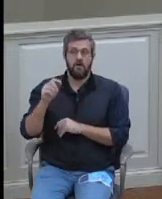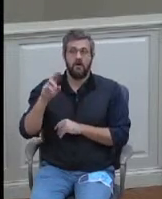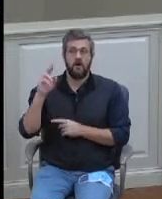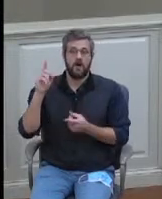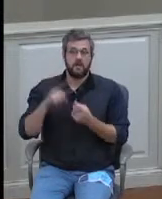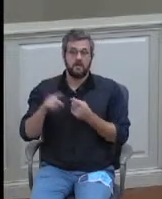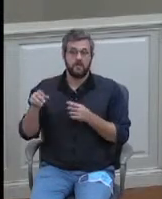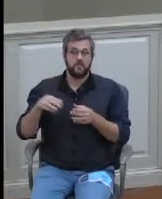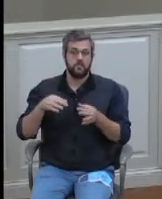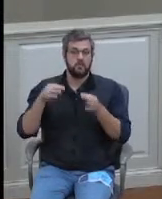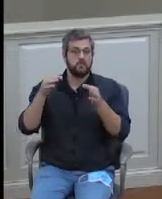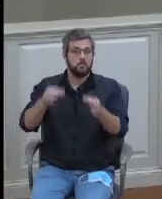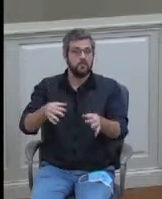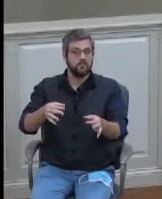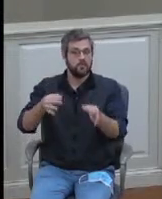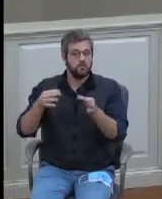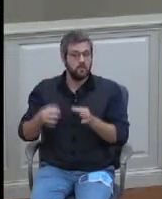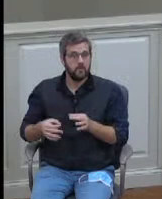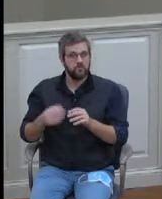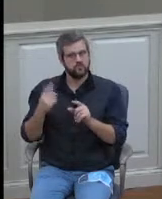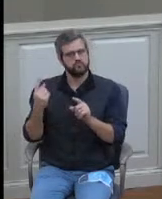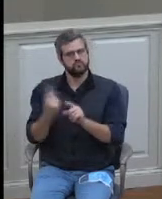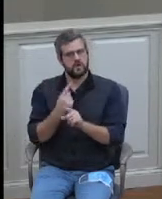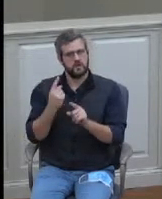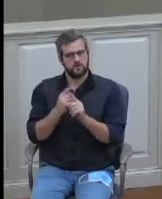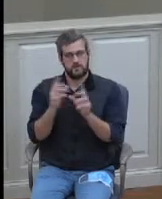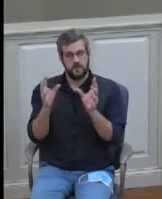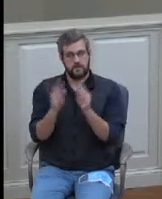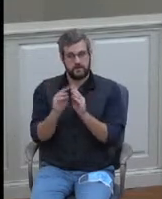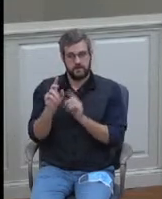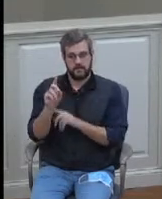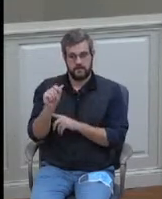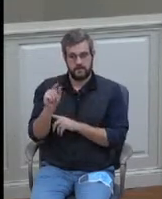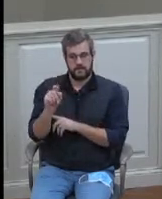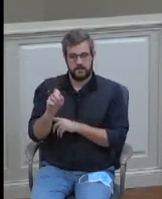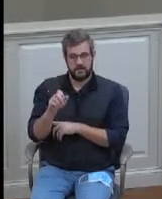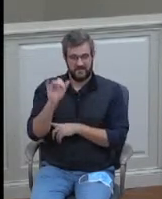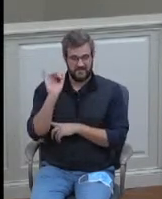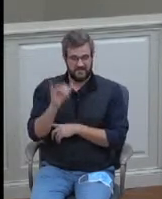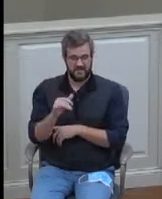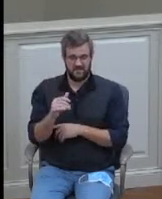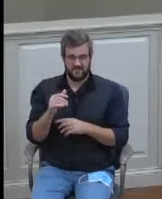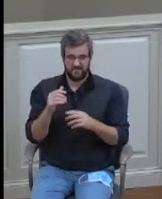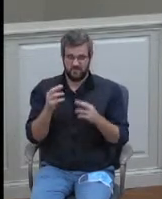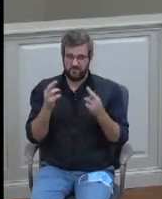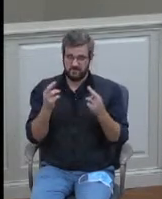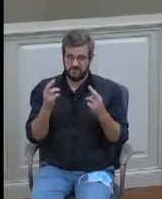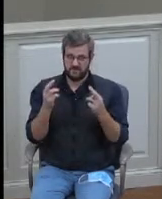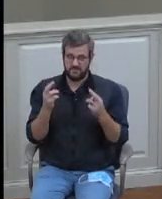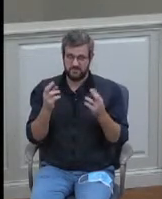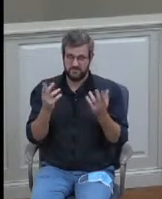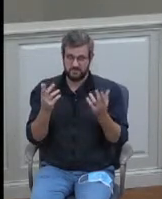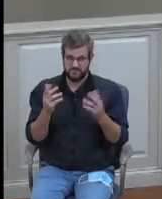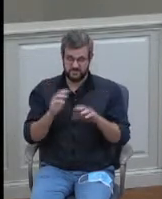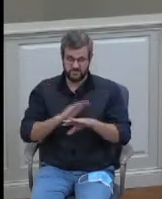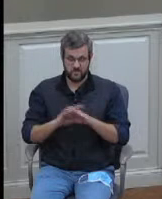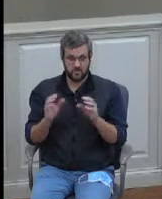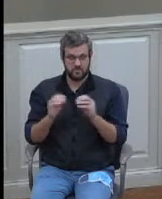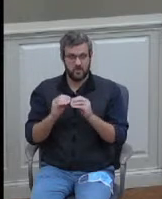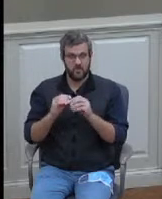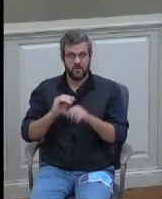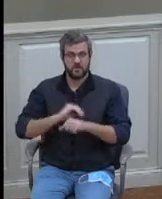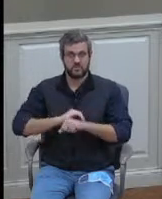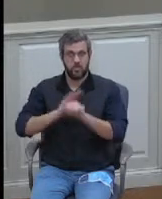time. But that will be your regular meeting date, hopefully, without more COVID-19